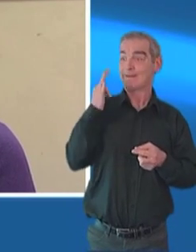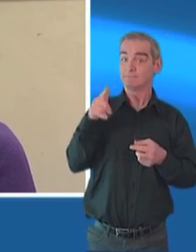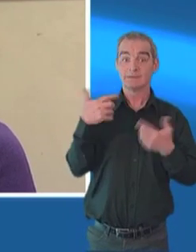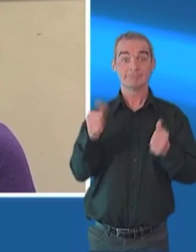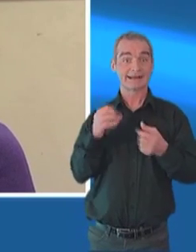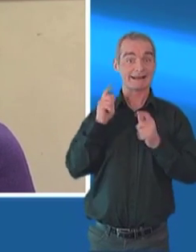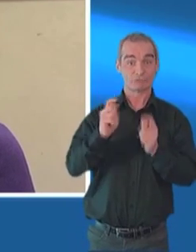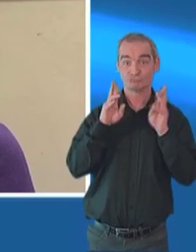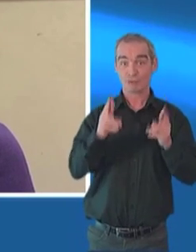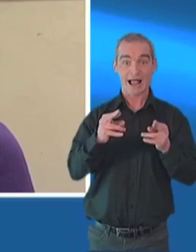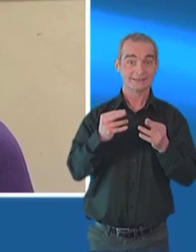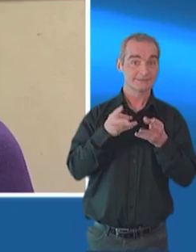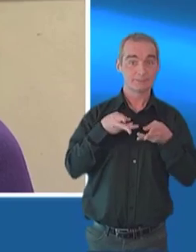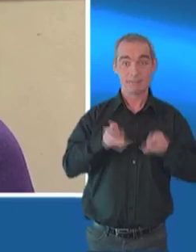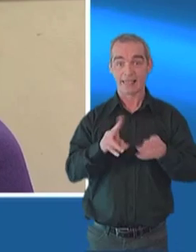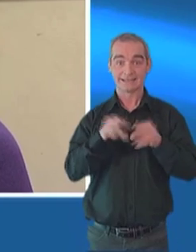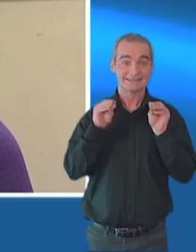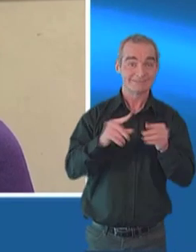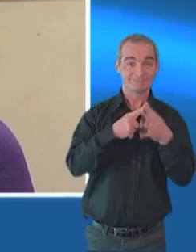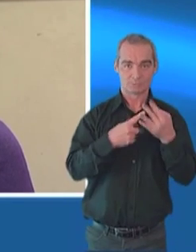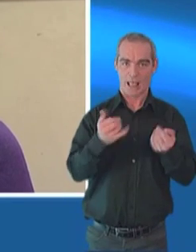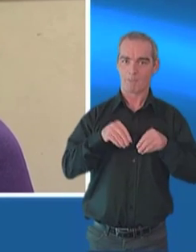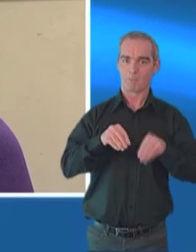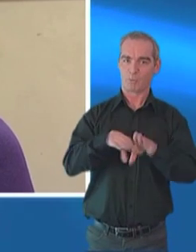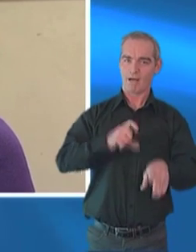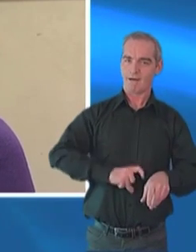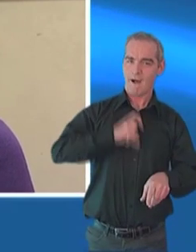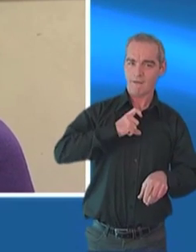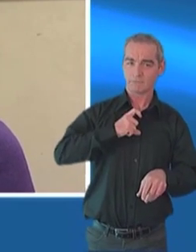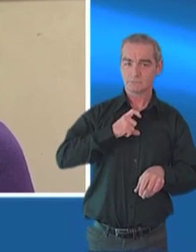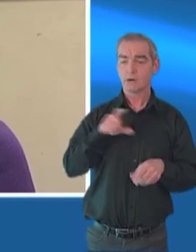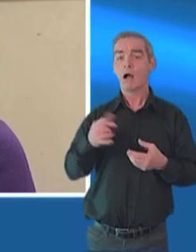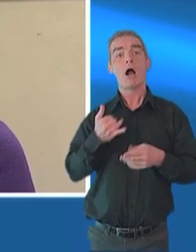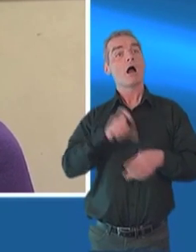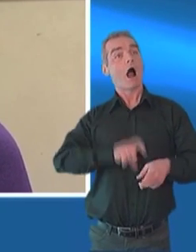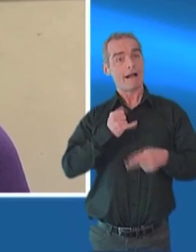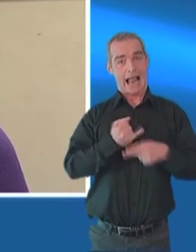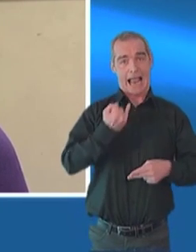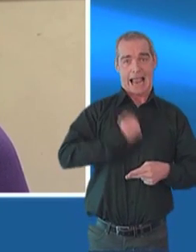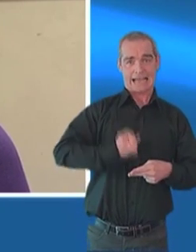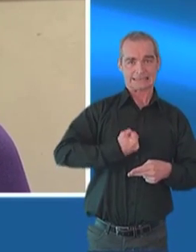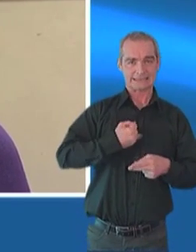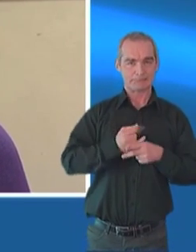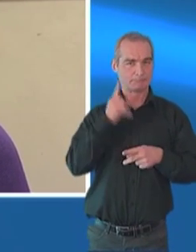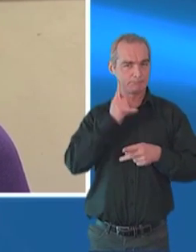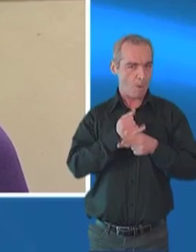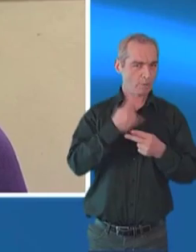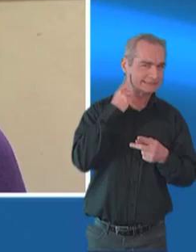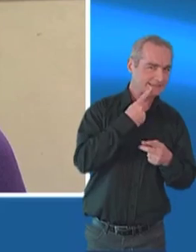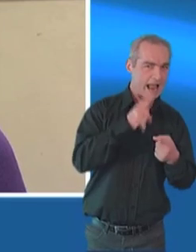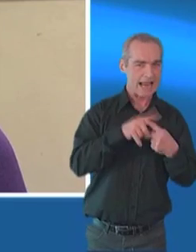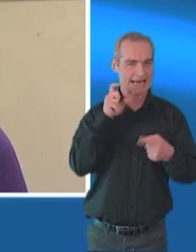the deaf or the hearing world. And I think this is very sad, because if they are given all the right opportunities, they can move